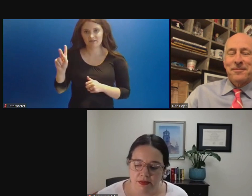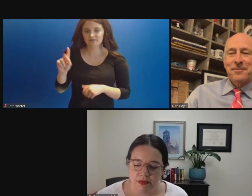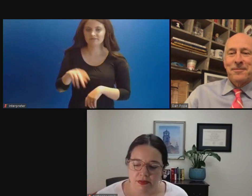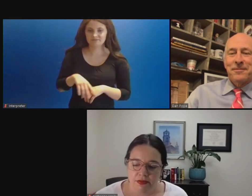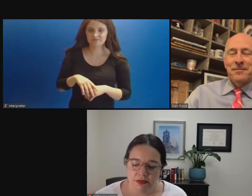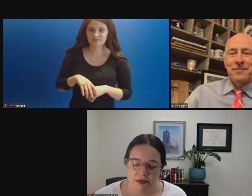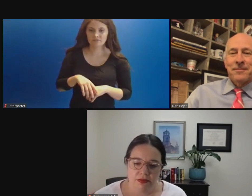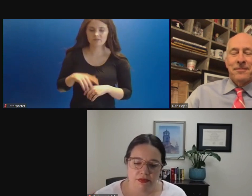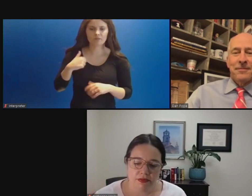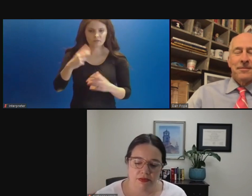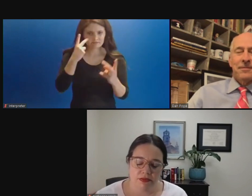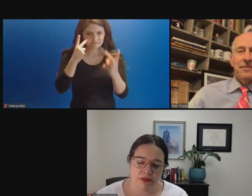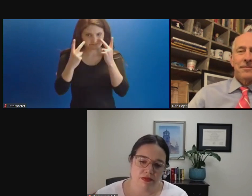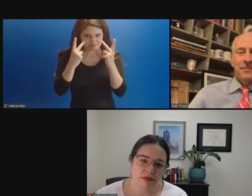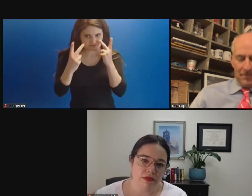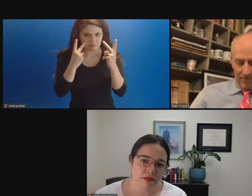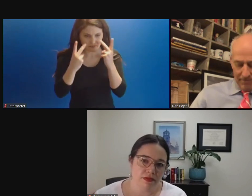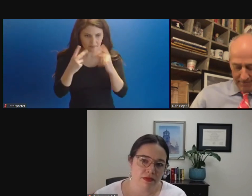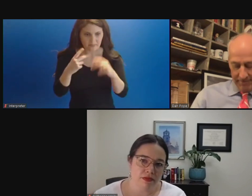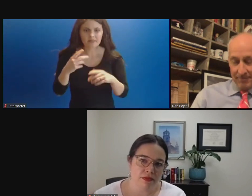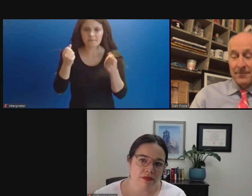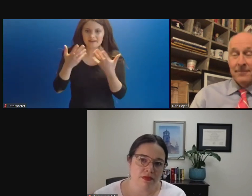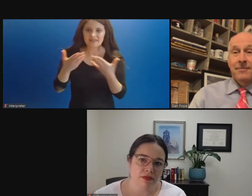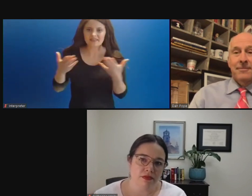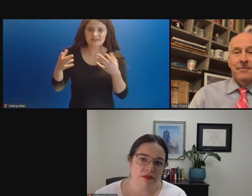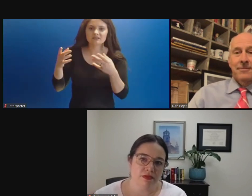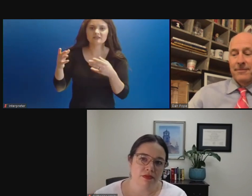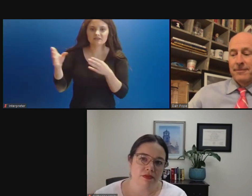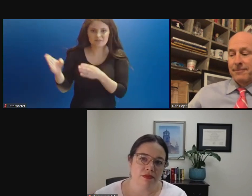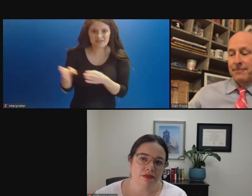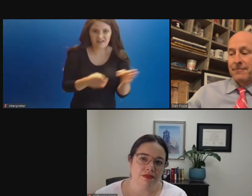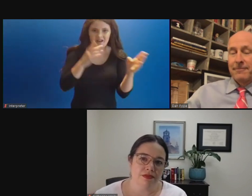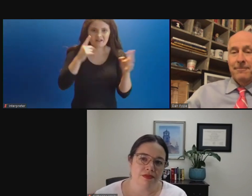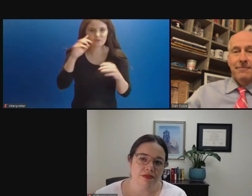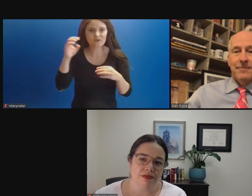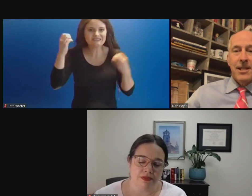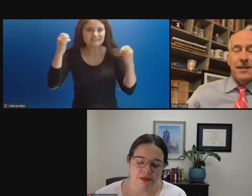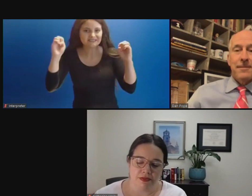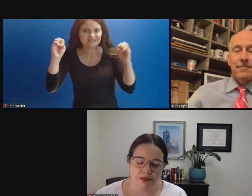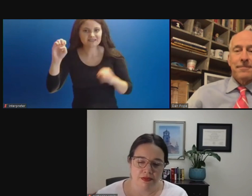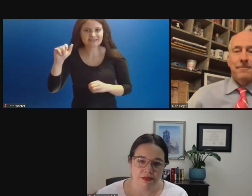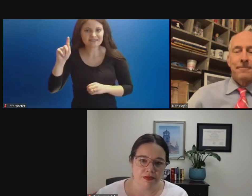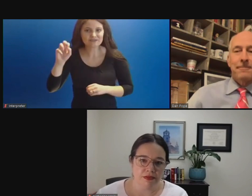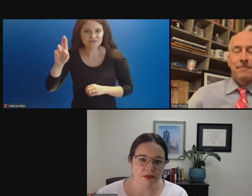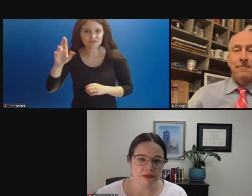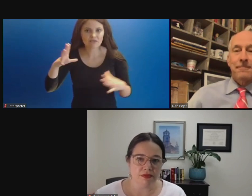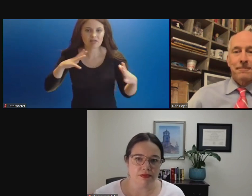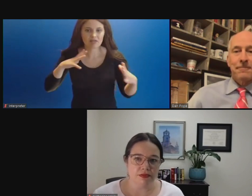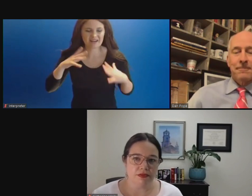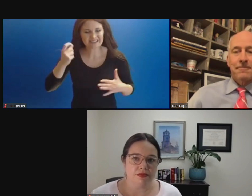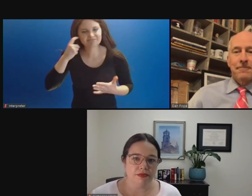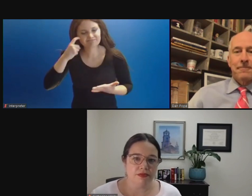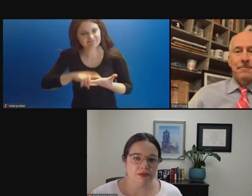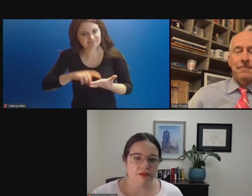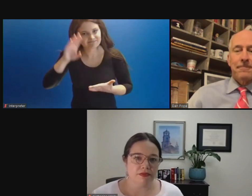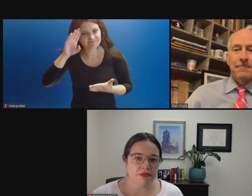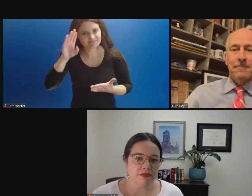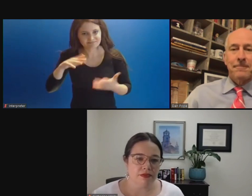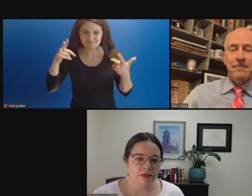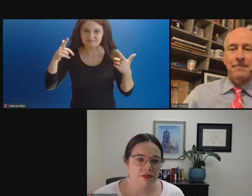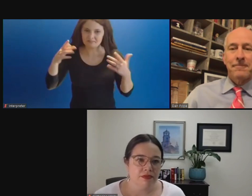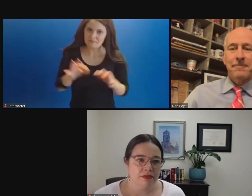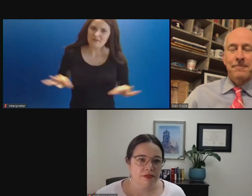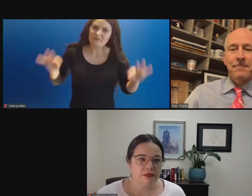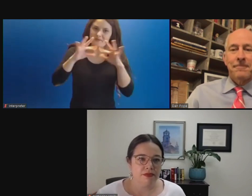a lot of things for people planning on the Easter holiday. I realize this is a big holiday, a lot of